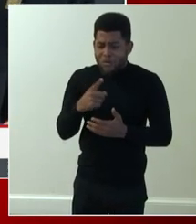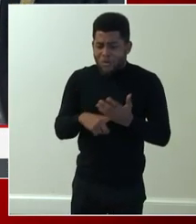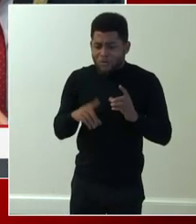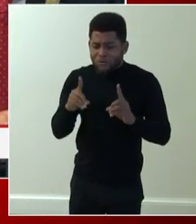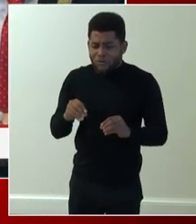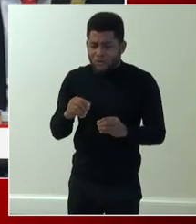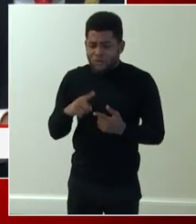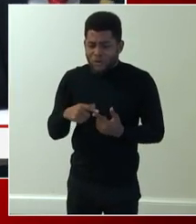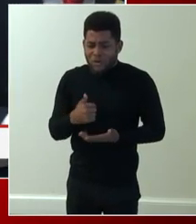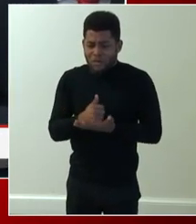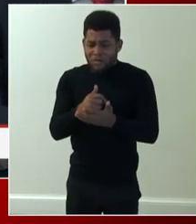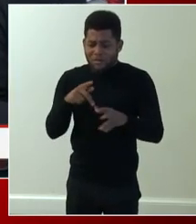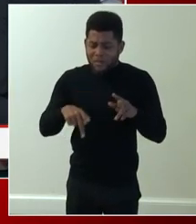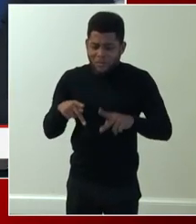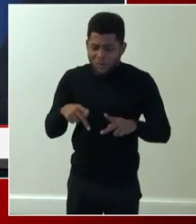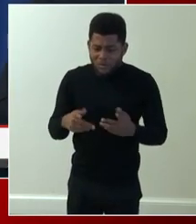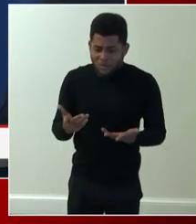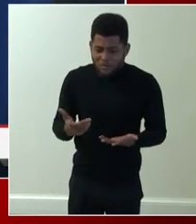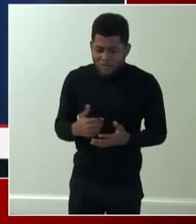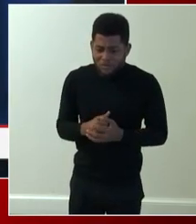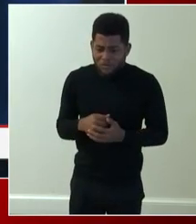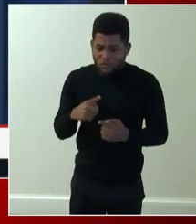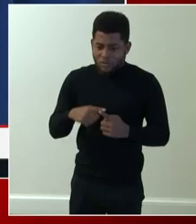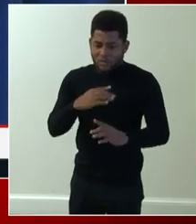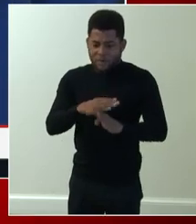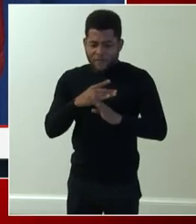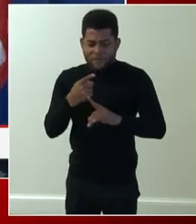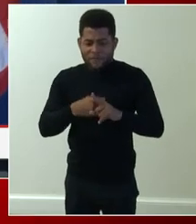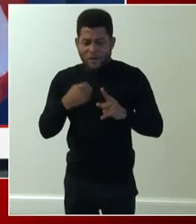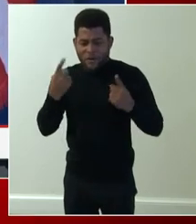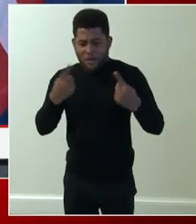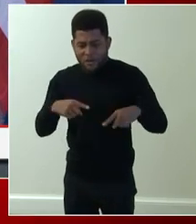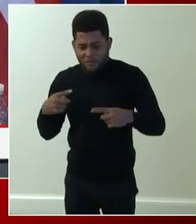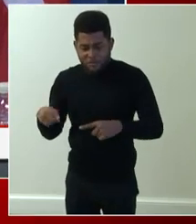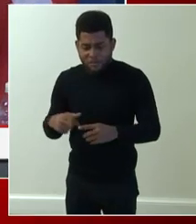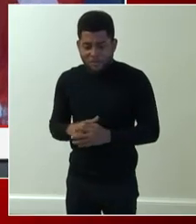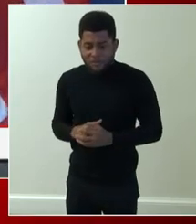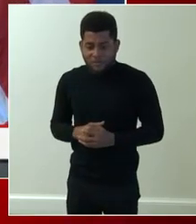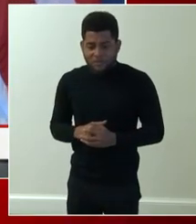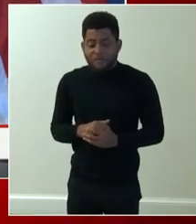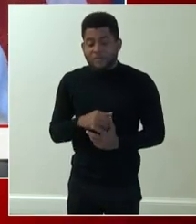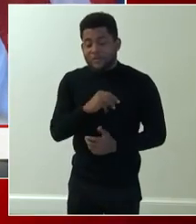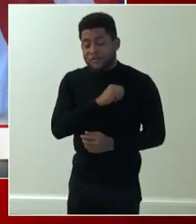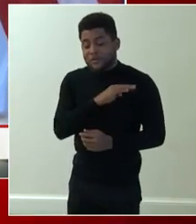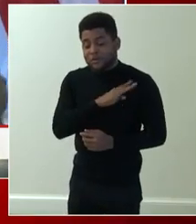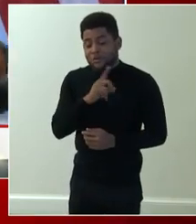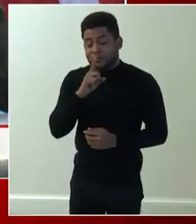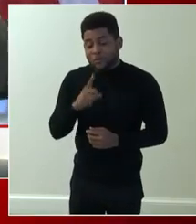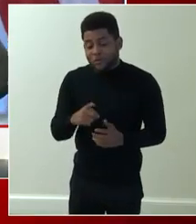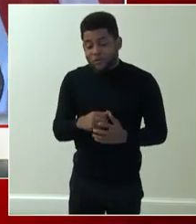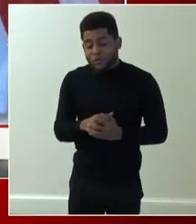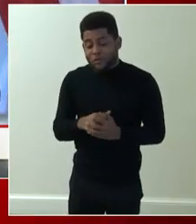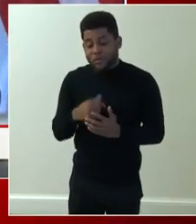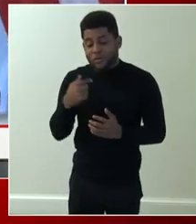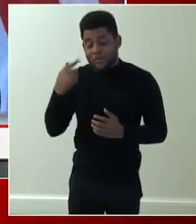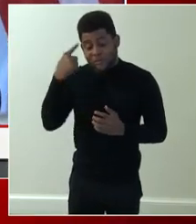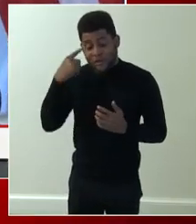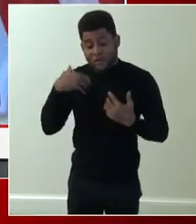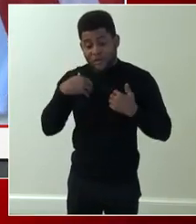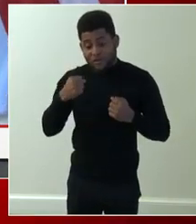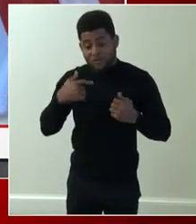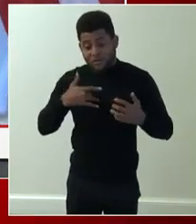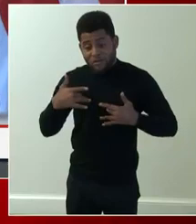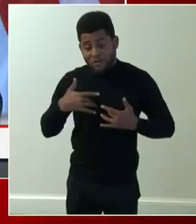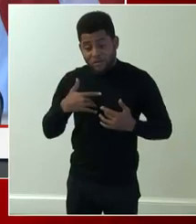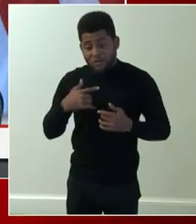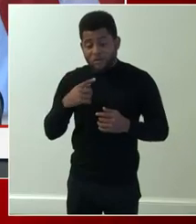help these people and prevent these acts of violence? Well, we certainly want, if there are mental health concerns, and there are increased mental